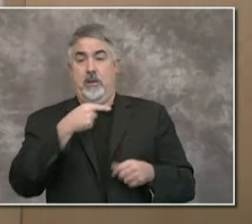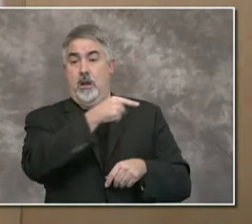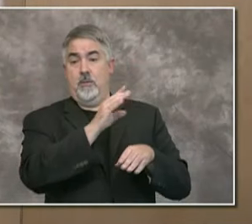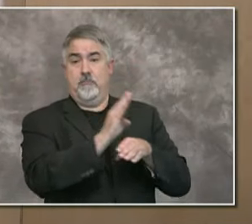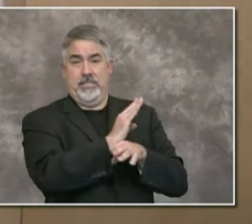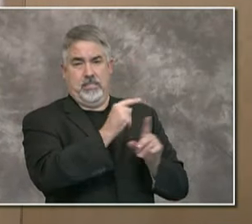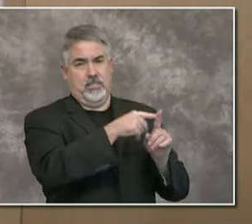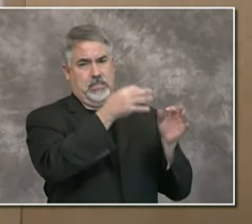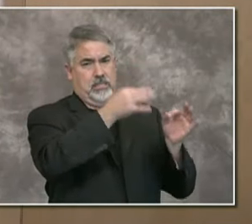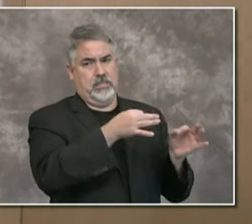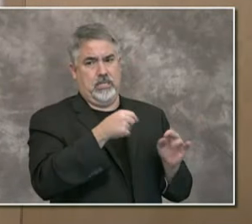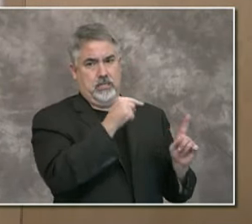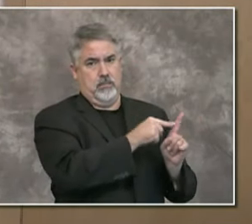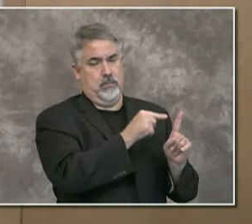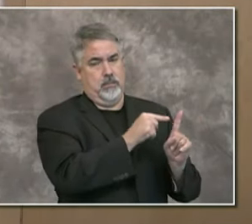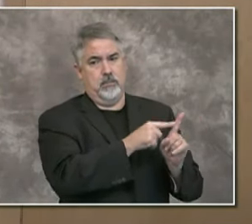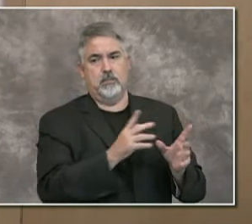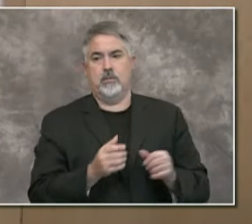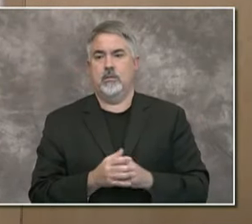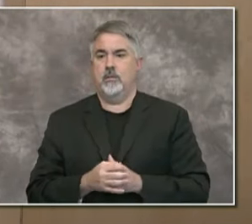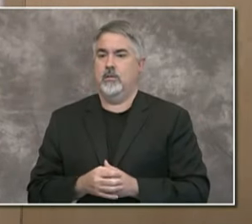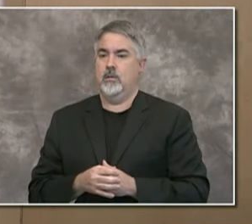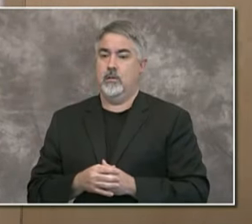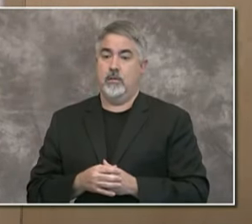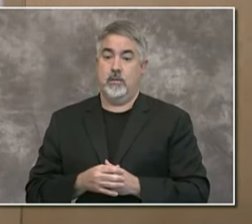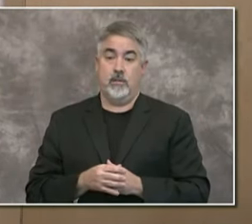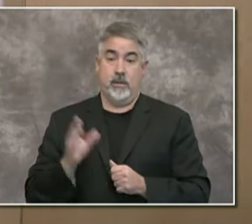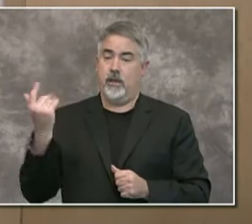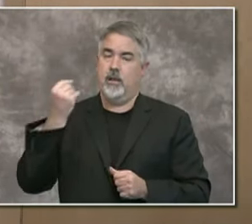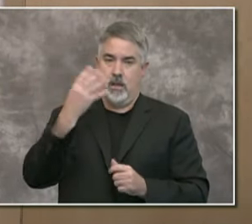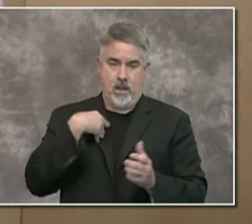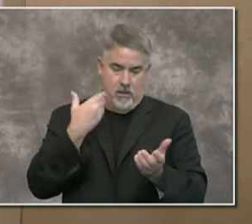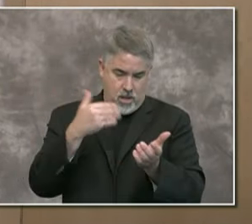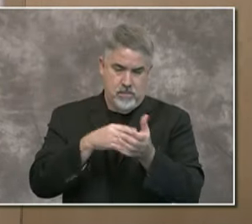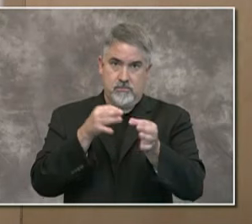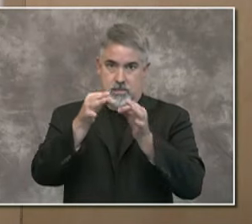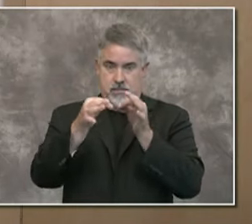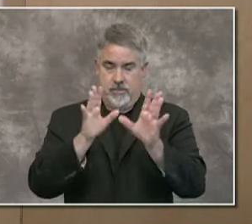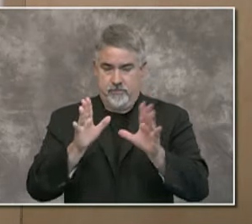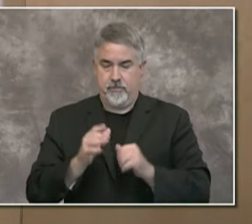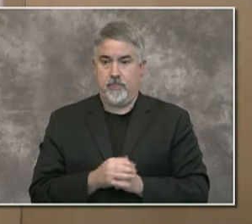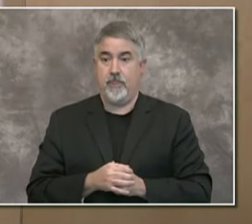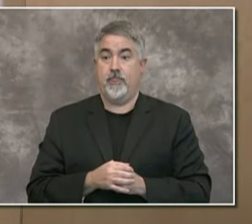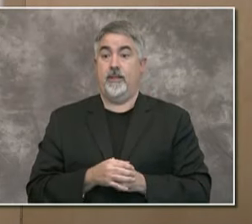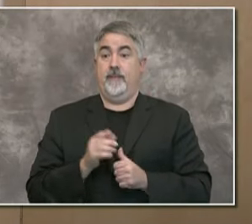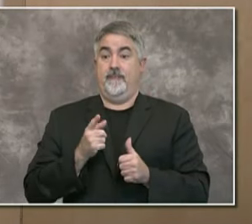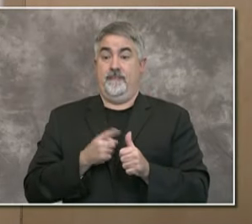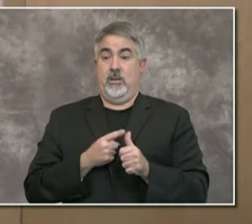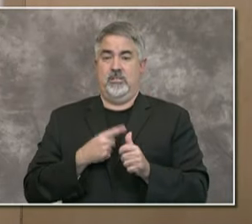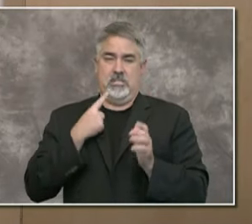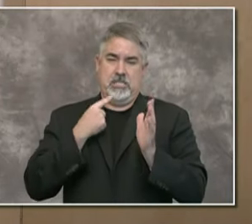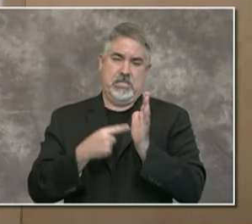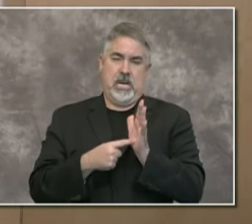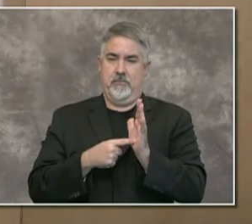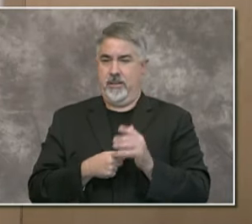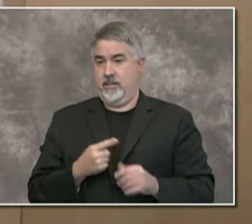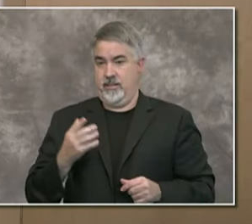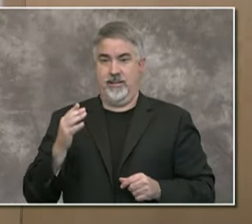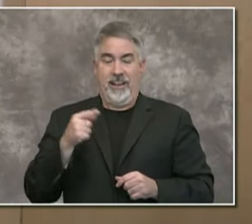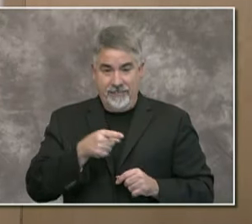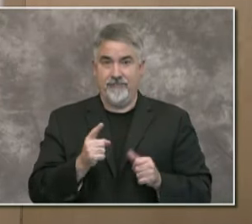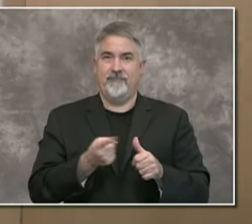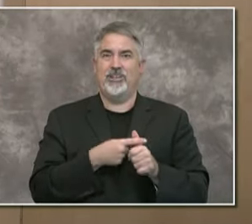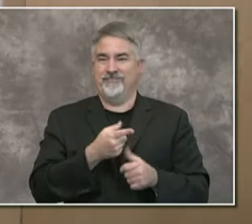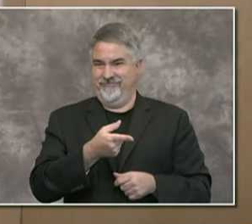this numerous times before, but I'm very happy to go over it again. And I'll start out with the first example of the very first case that we